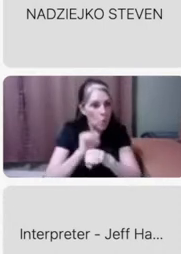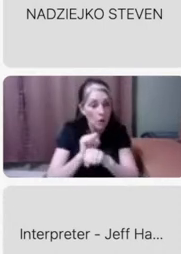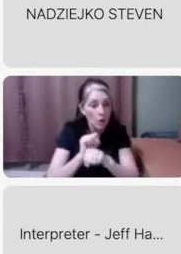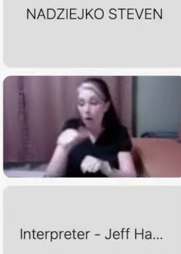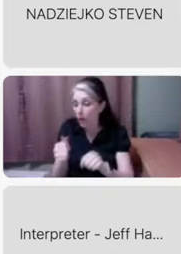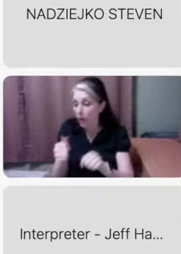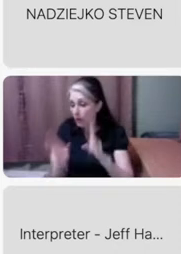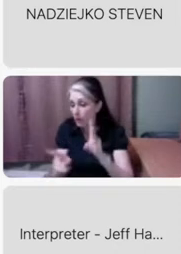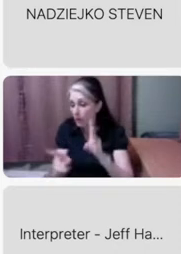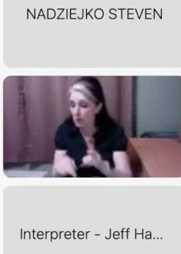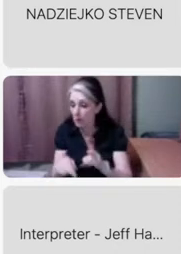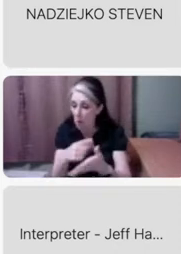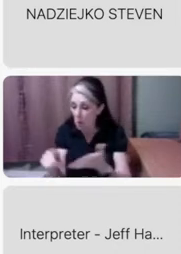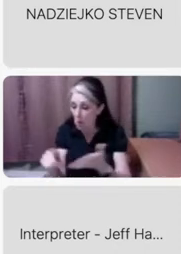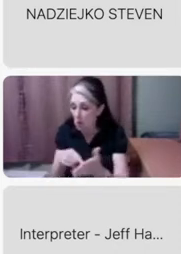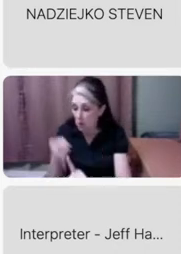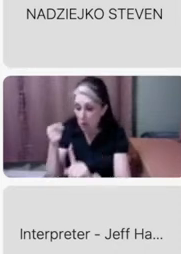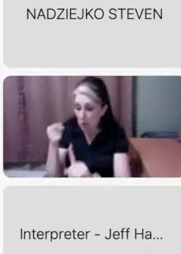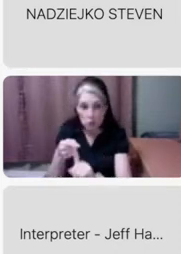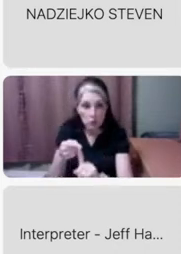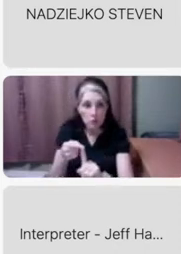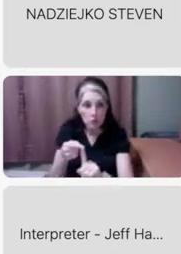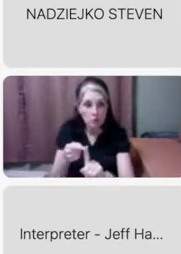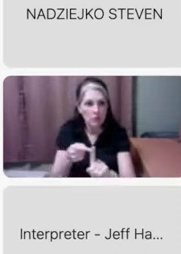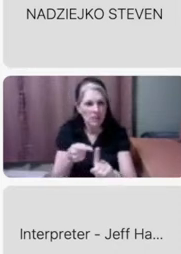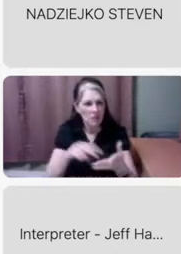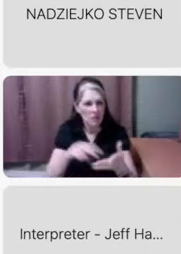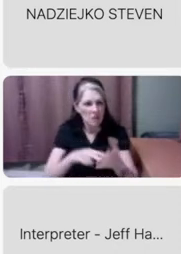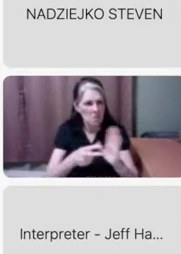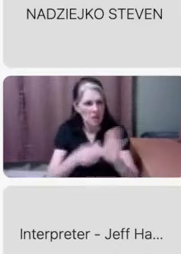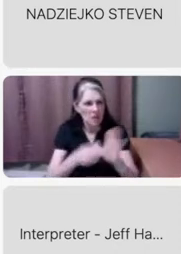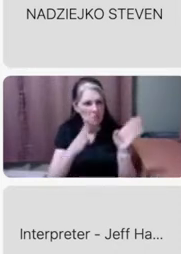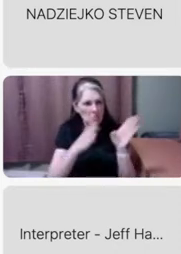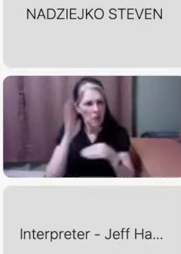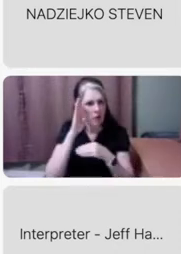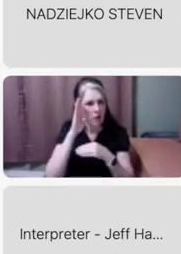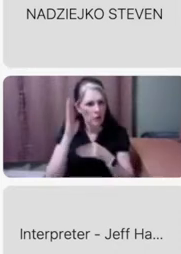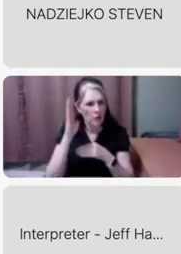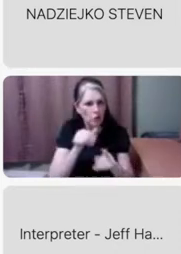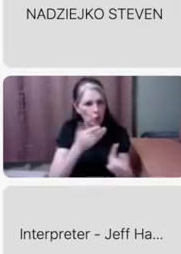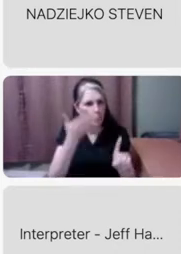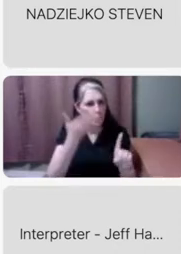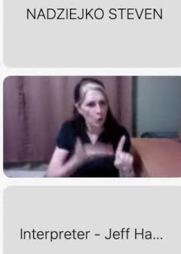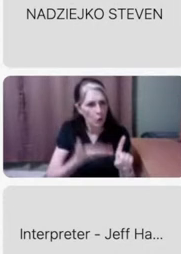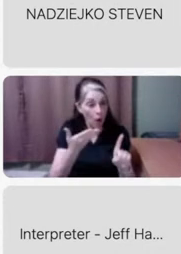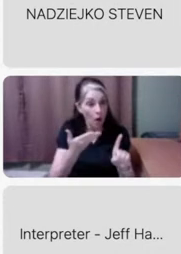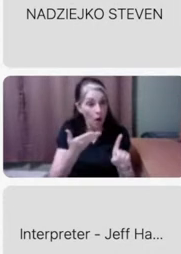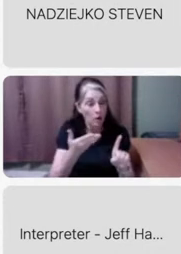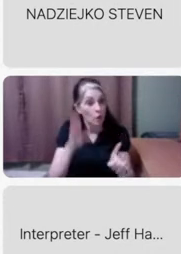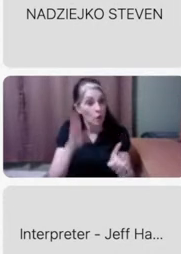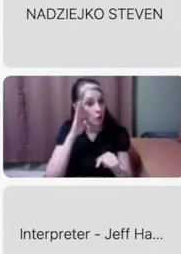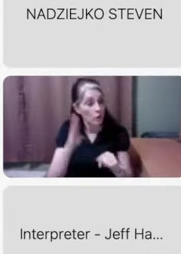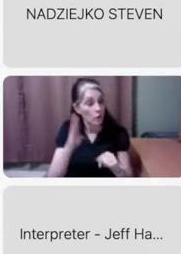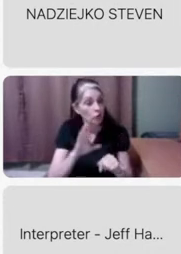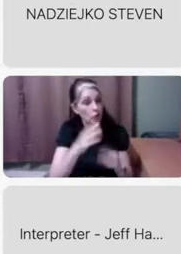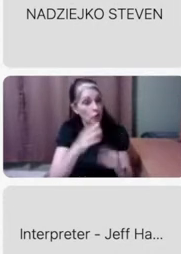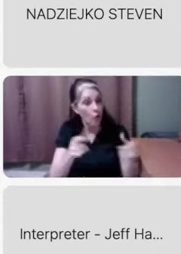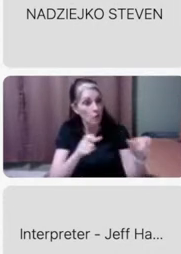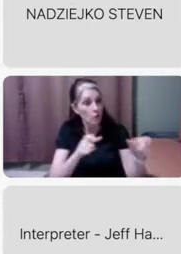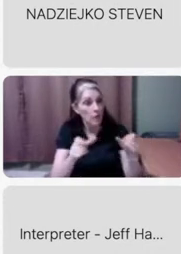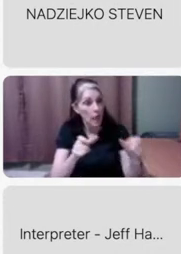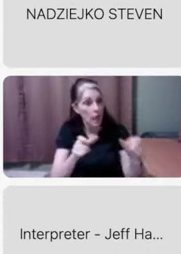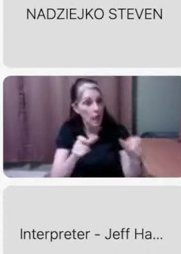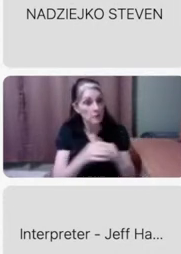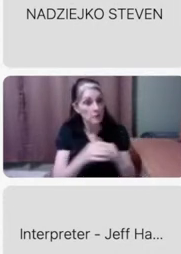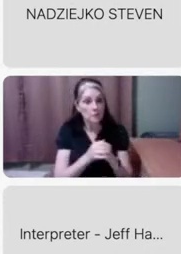you they don't define your future they don't define who you are and your future is in your hands so i hope you guys